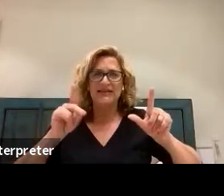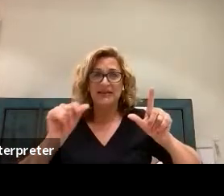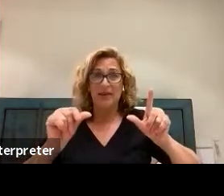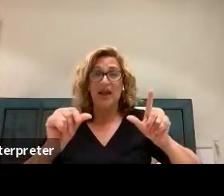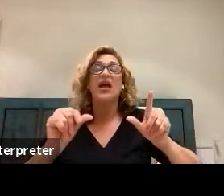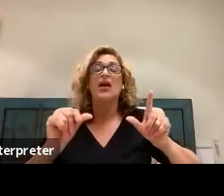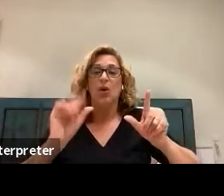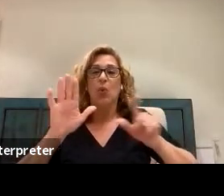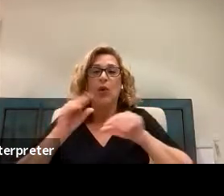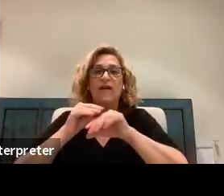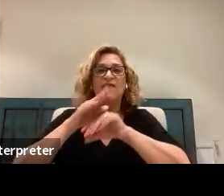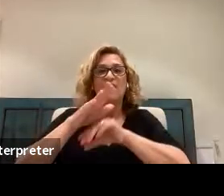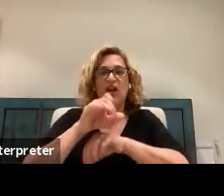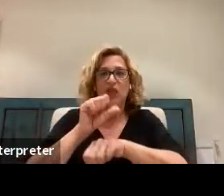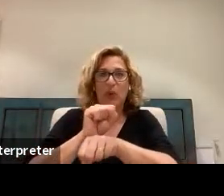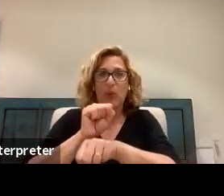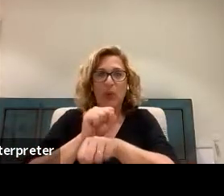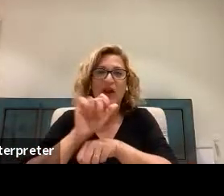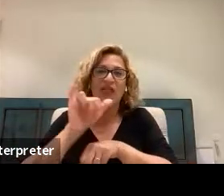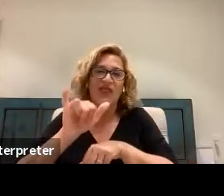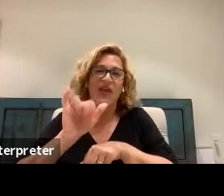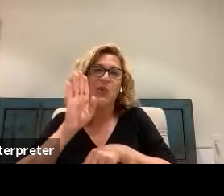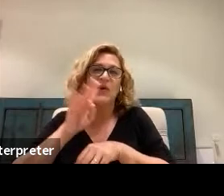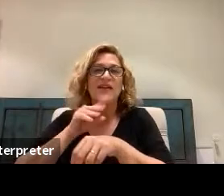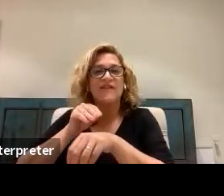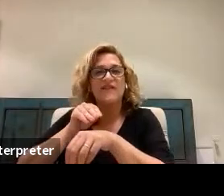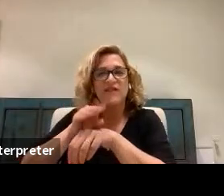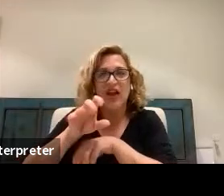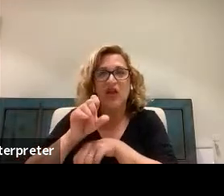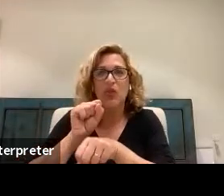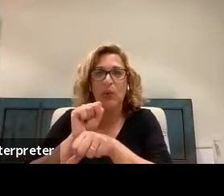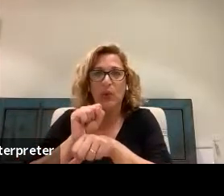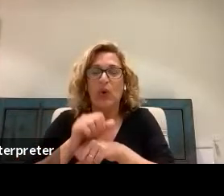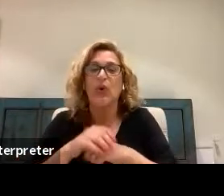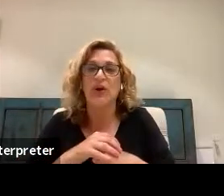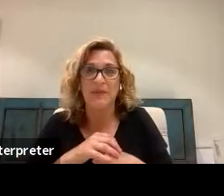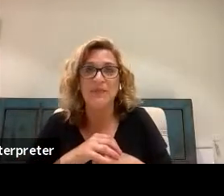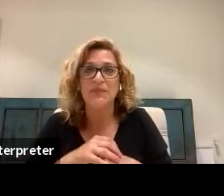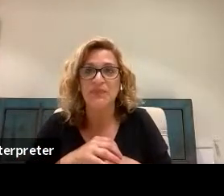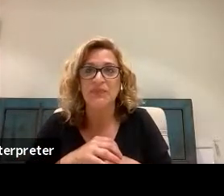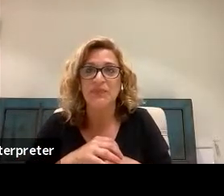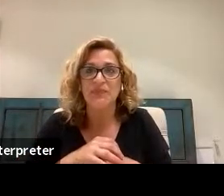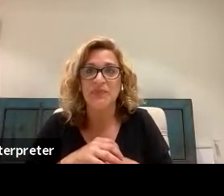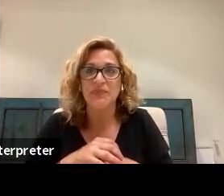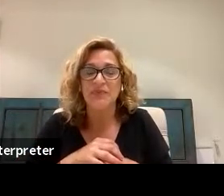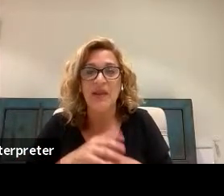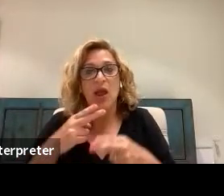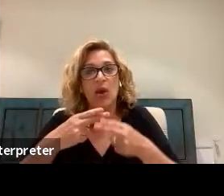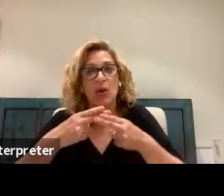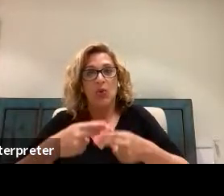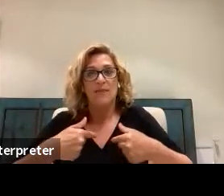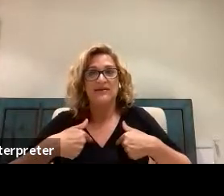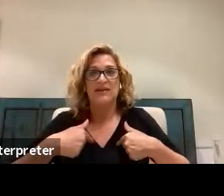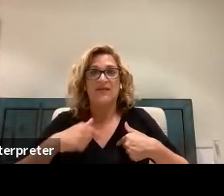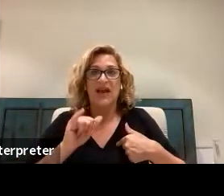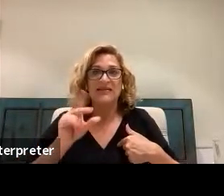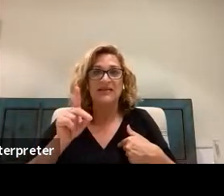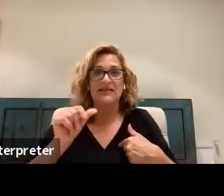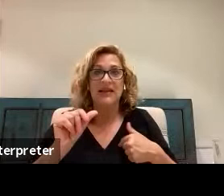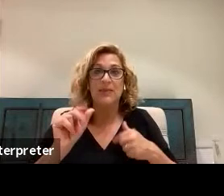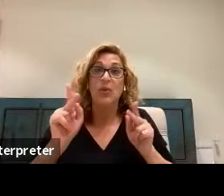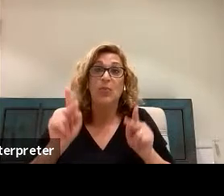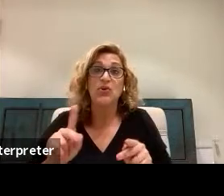work, and that it is going to affect the work. I refer to myself as a disabled person